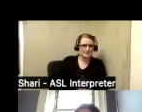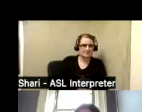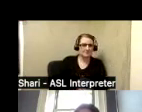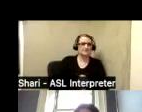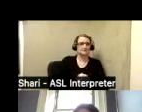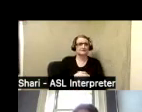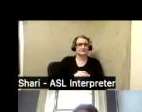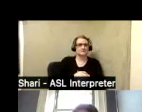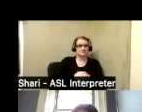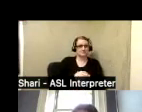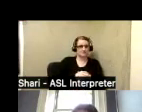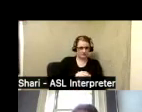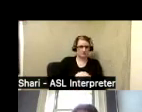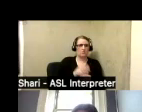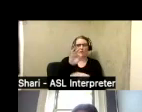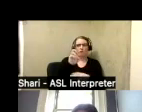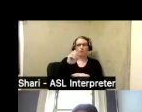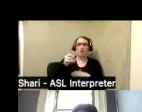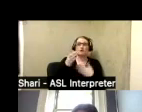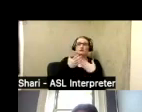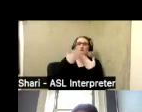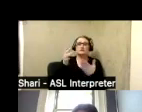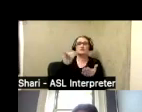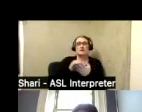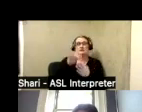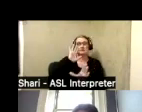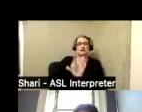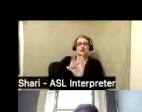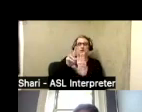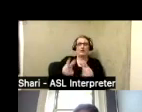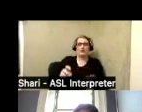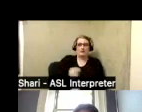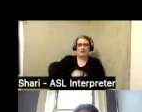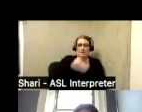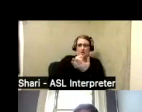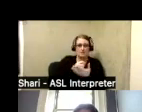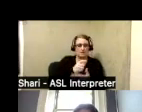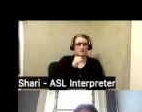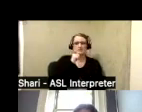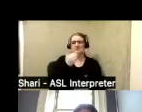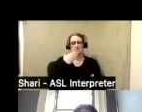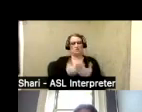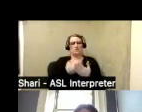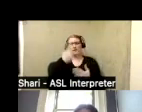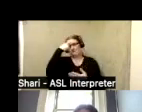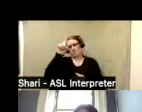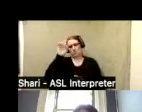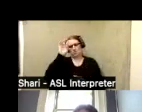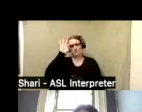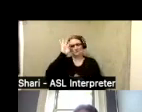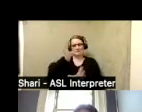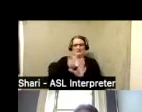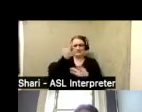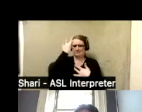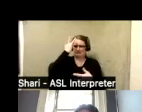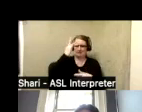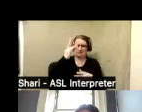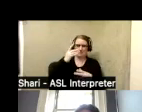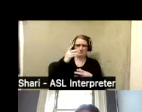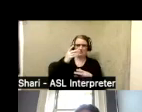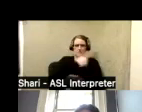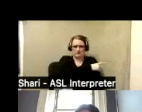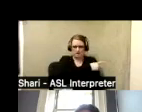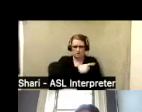Freud famously suggested that psychoanalytic therapy was ill-suited for psychotic subjects, as they were incapable of